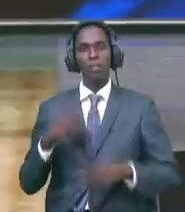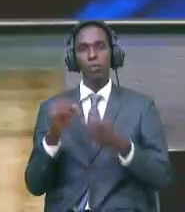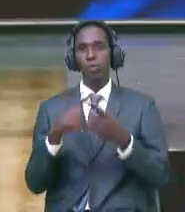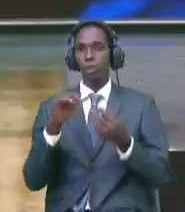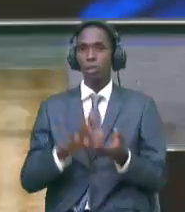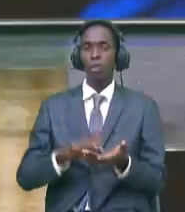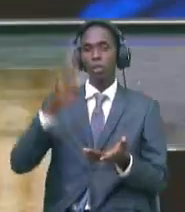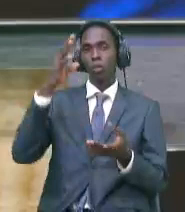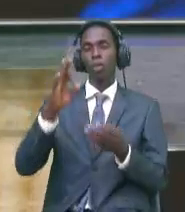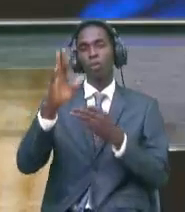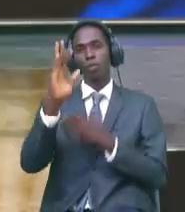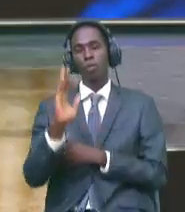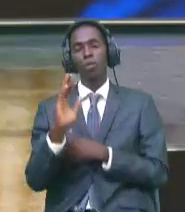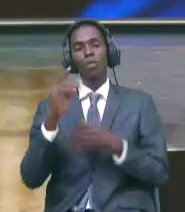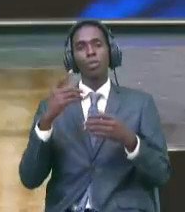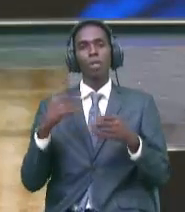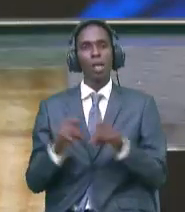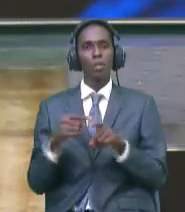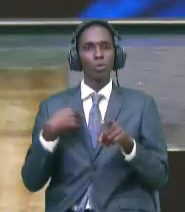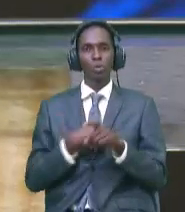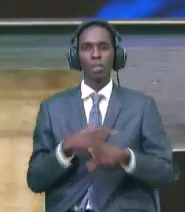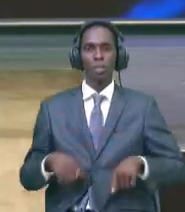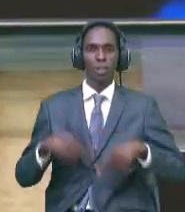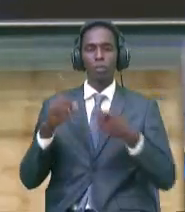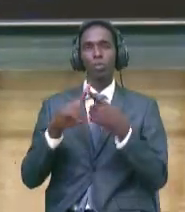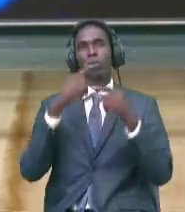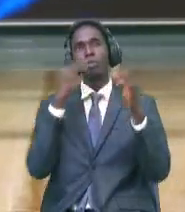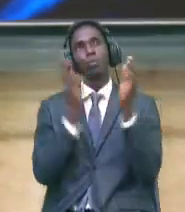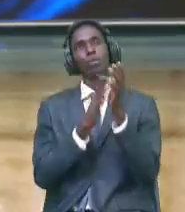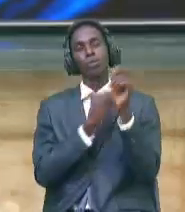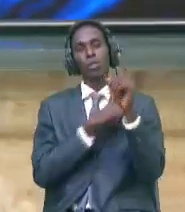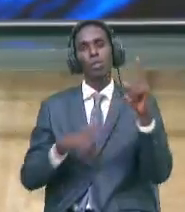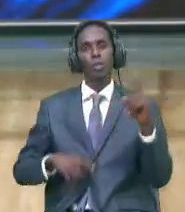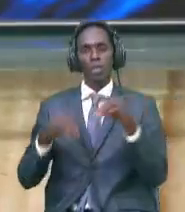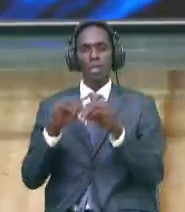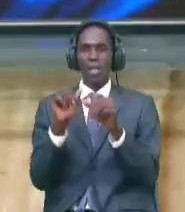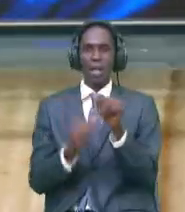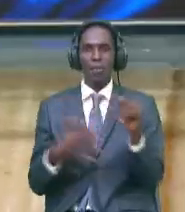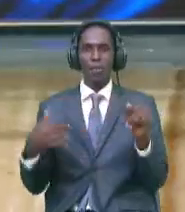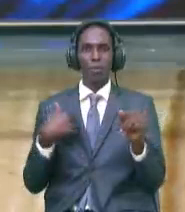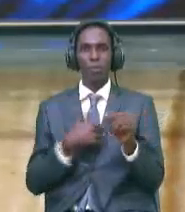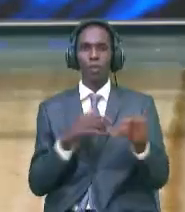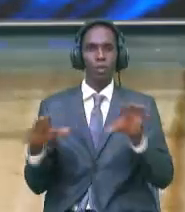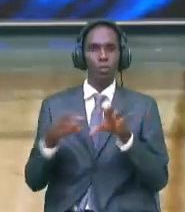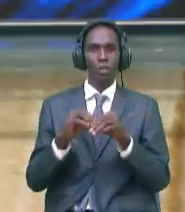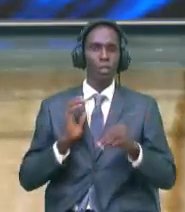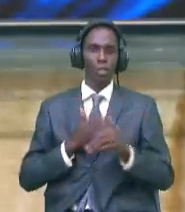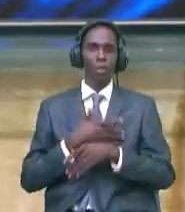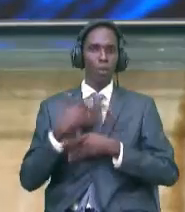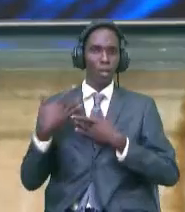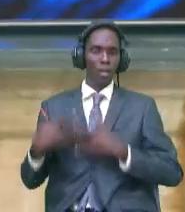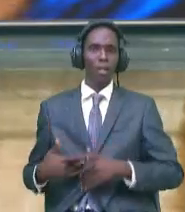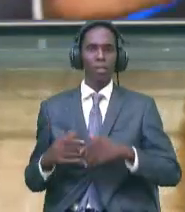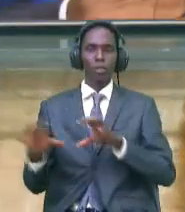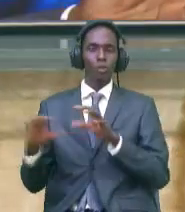God, as we live to the praise of the Lord, in everything we do from our heart, and we do it sincerely,